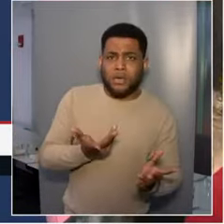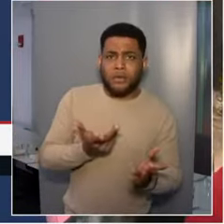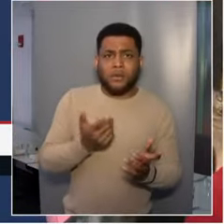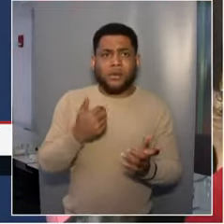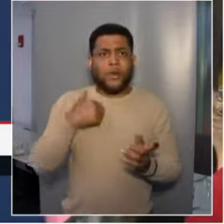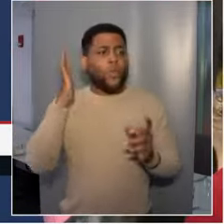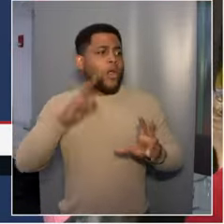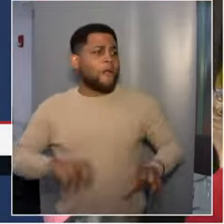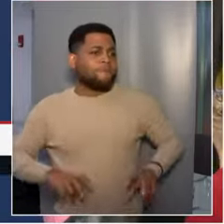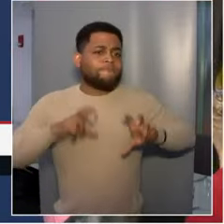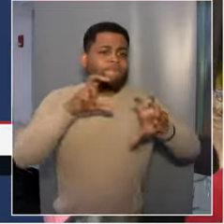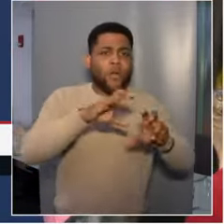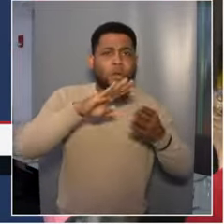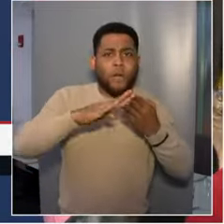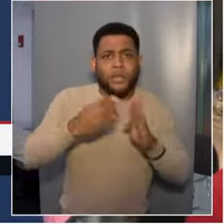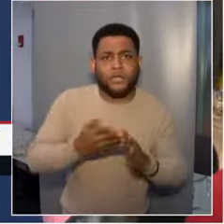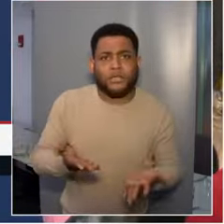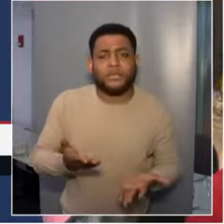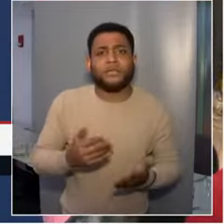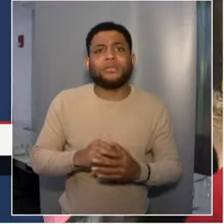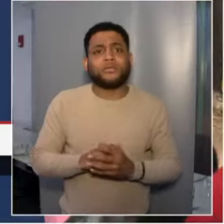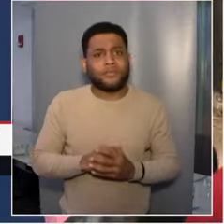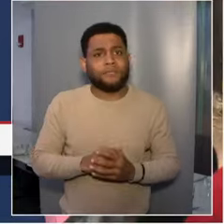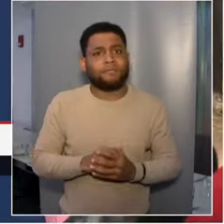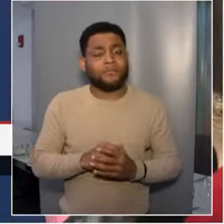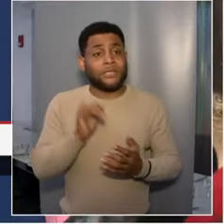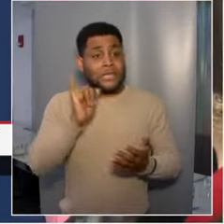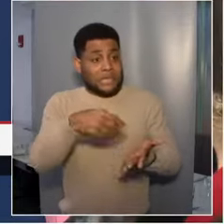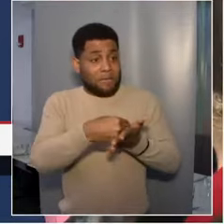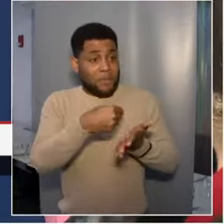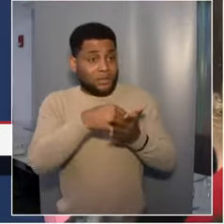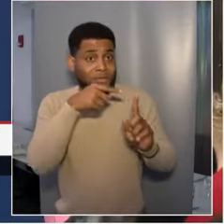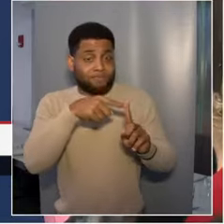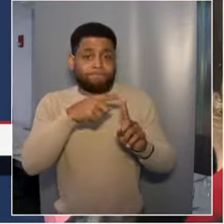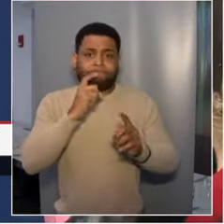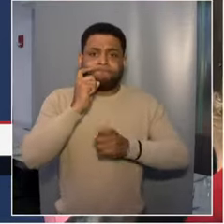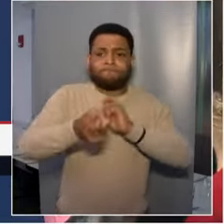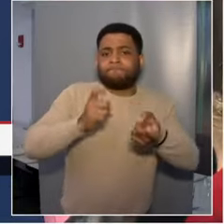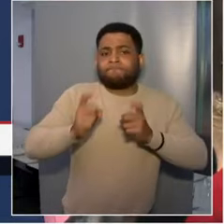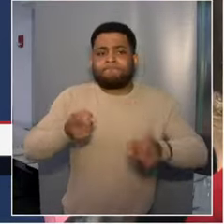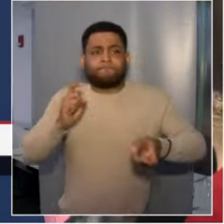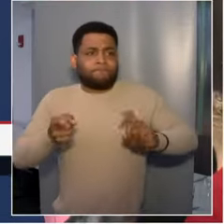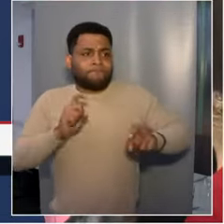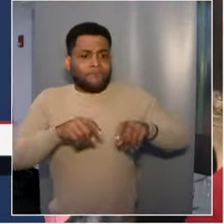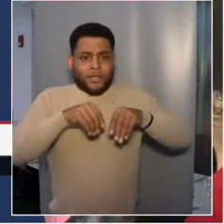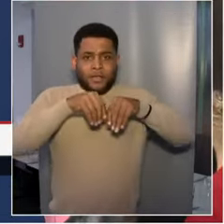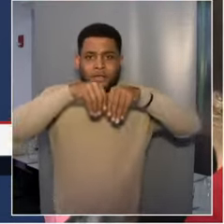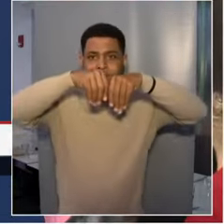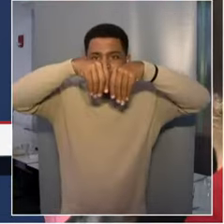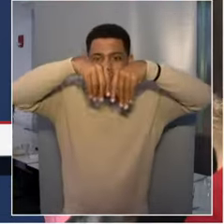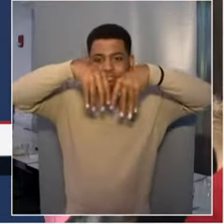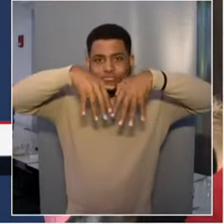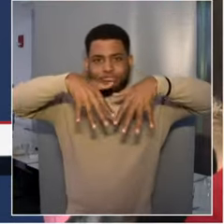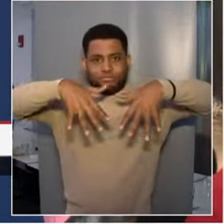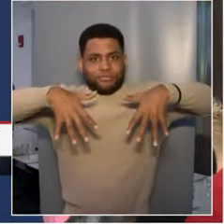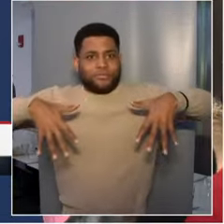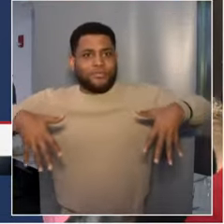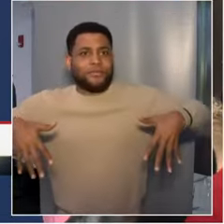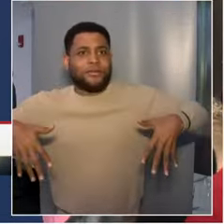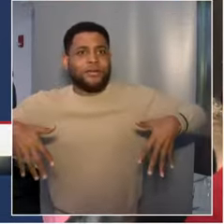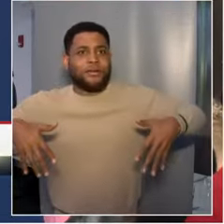kind of passes down. These dollars that will be invested, we're going to spend it like it's our money, because